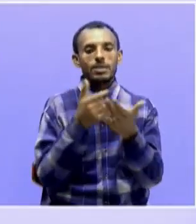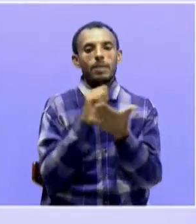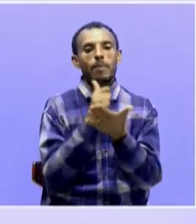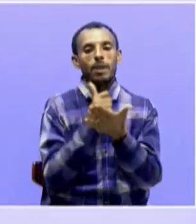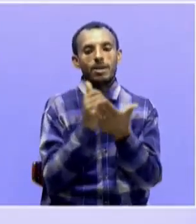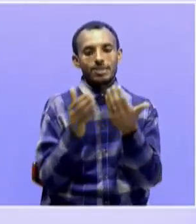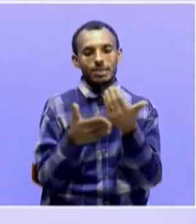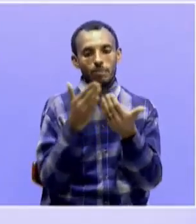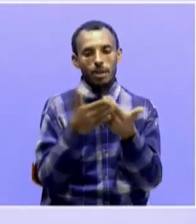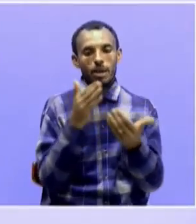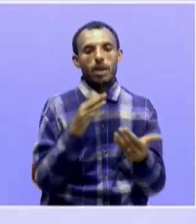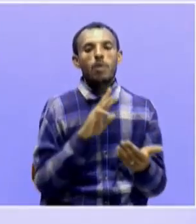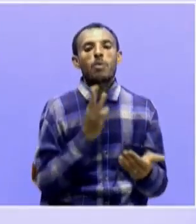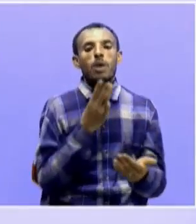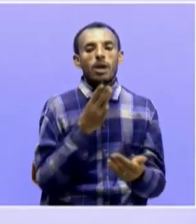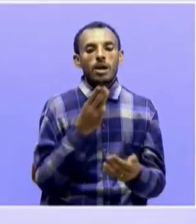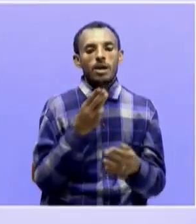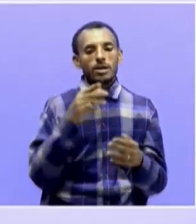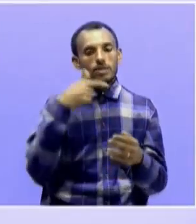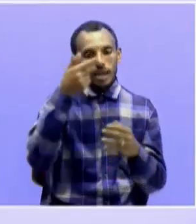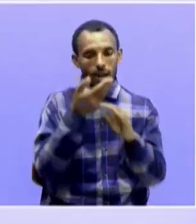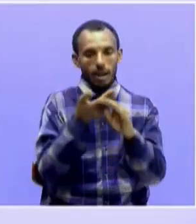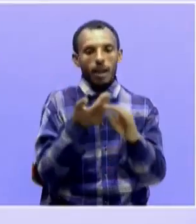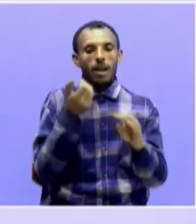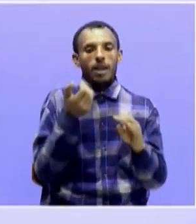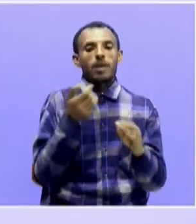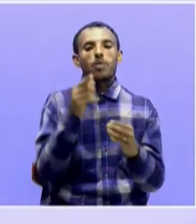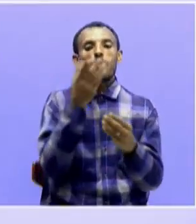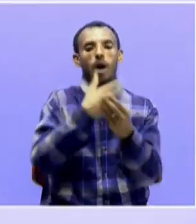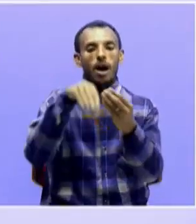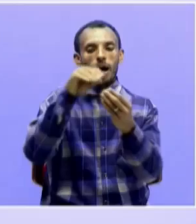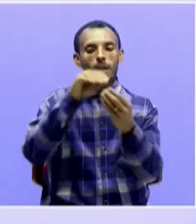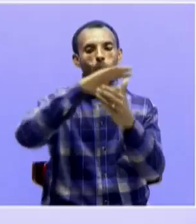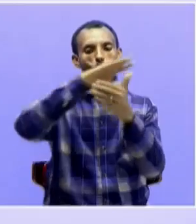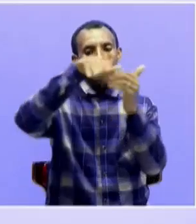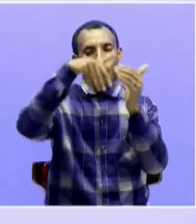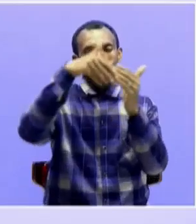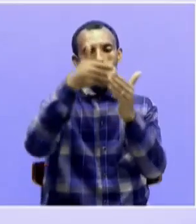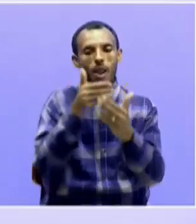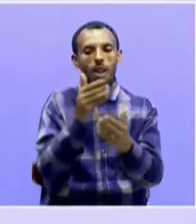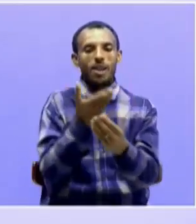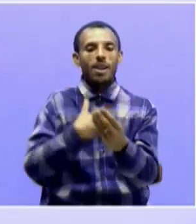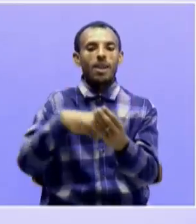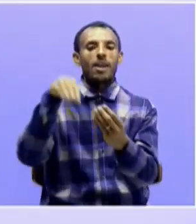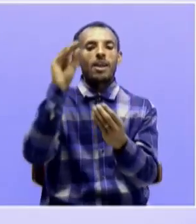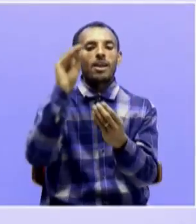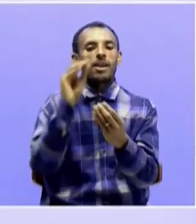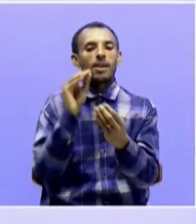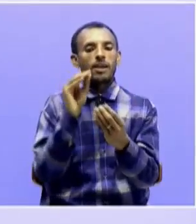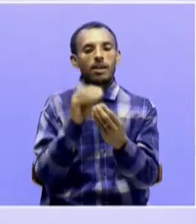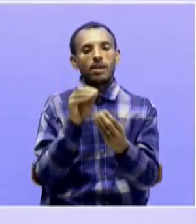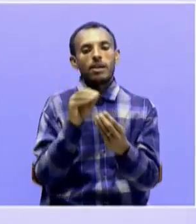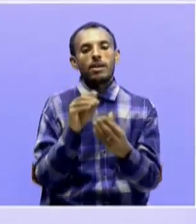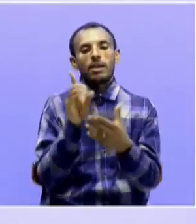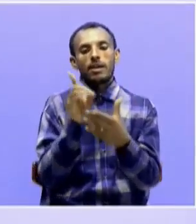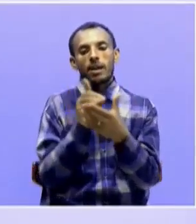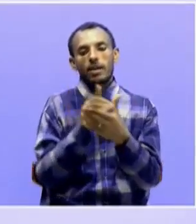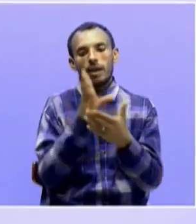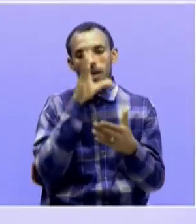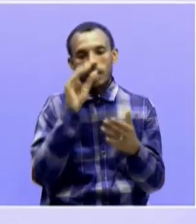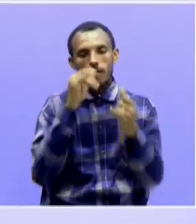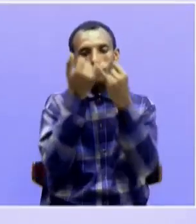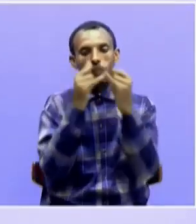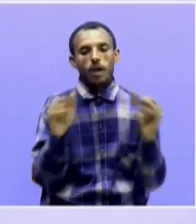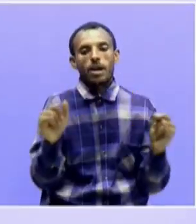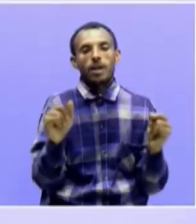simply, as we said earlier, you add all the data and then you divide by